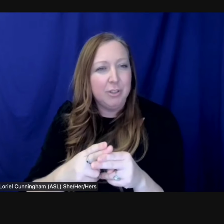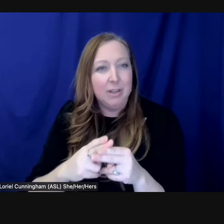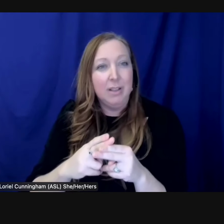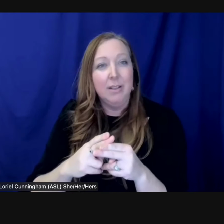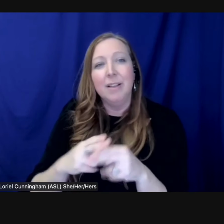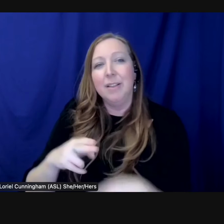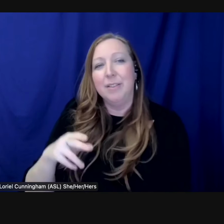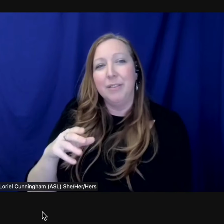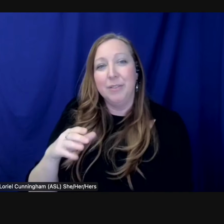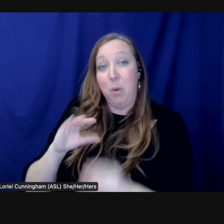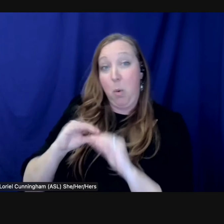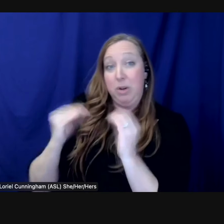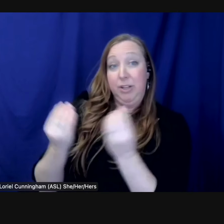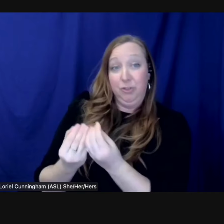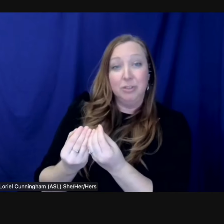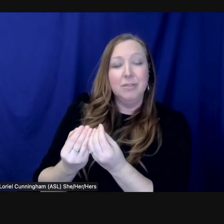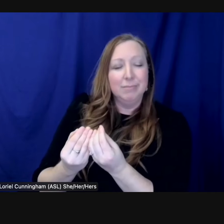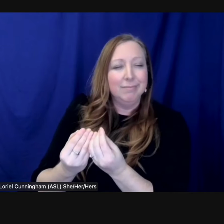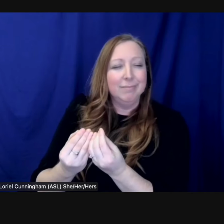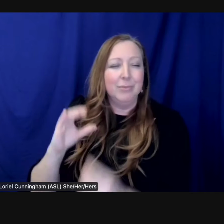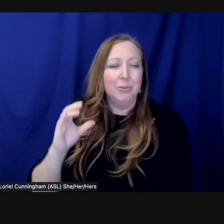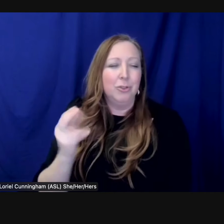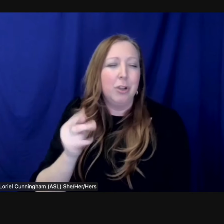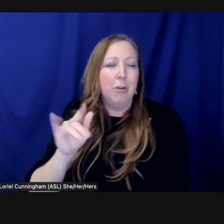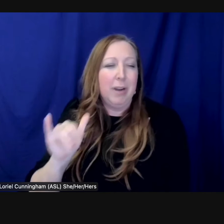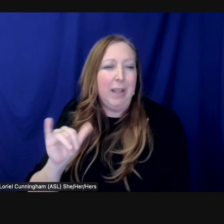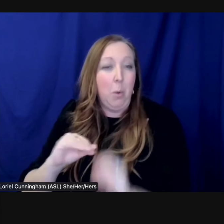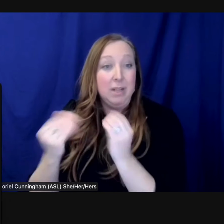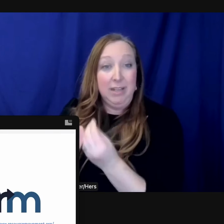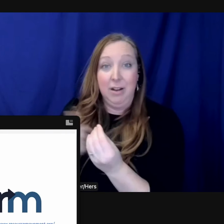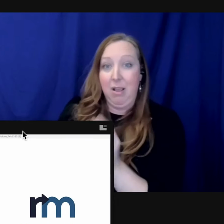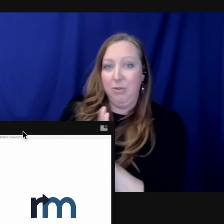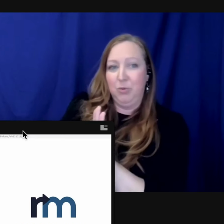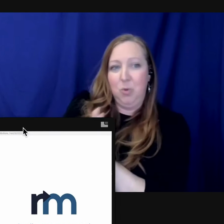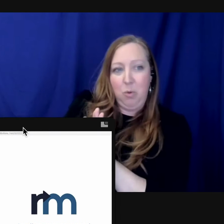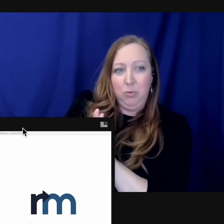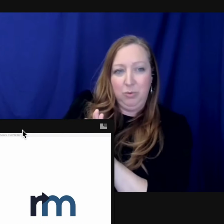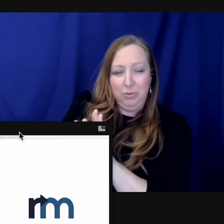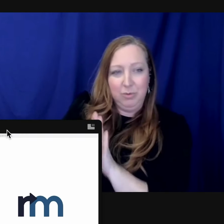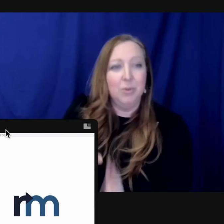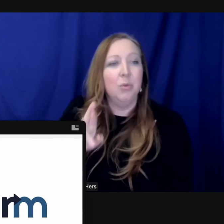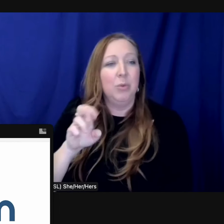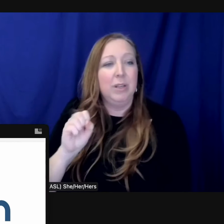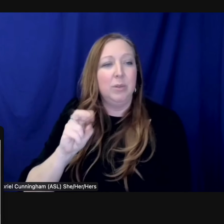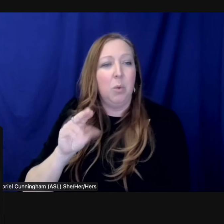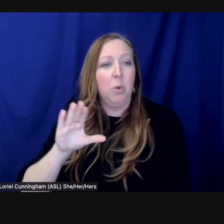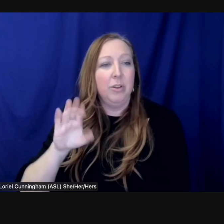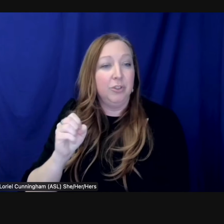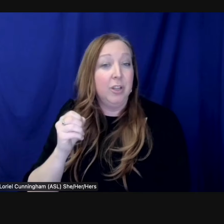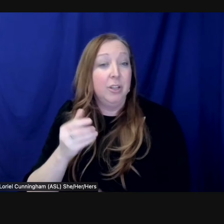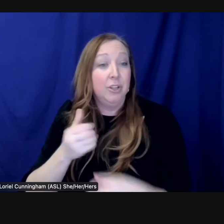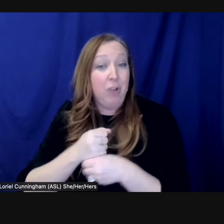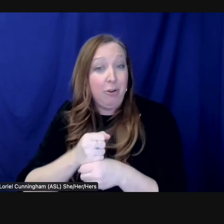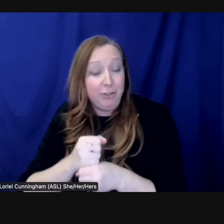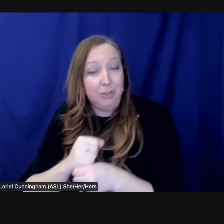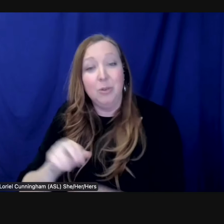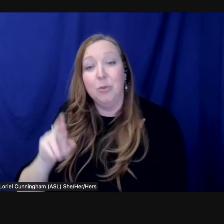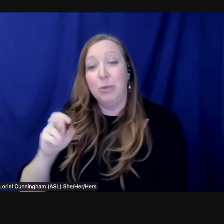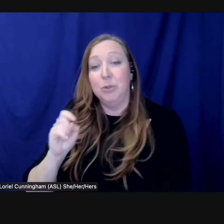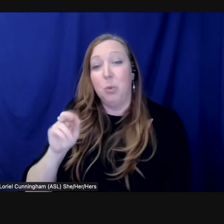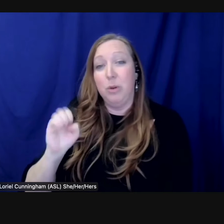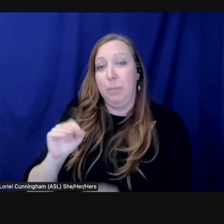the organization that I chose, which is Resource Generation and Resource Movement. It's based on the idea